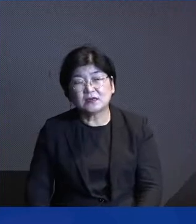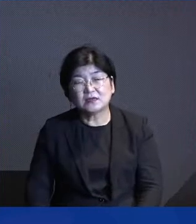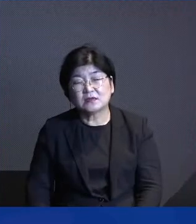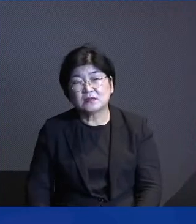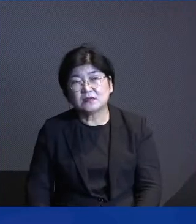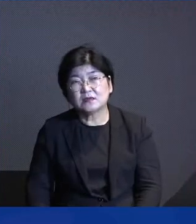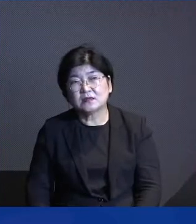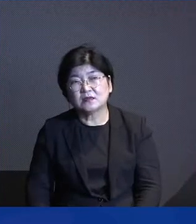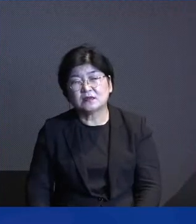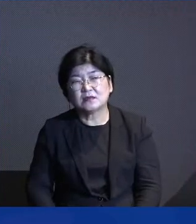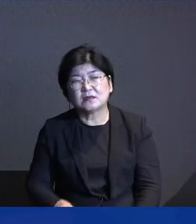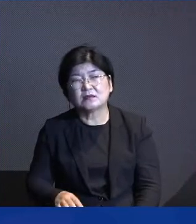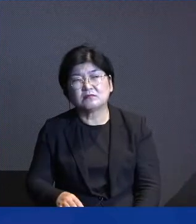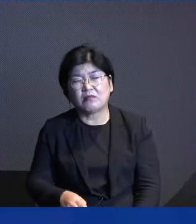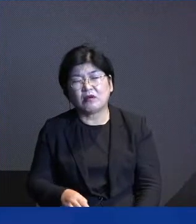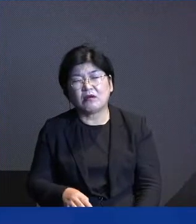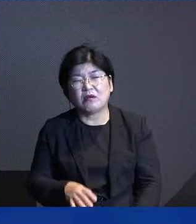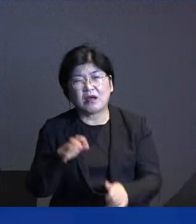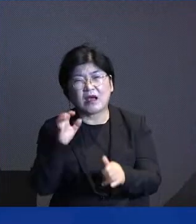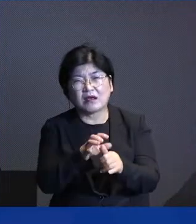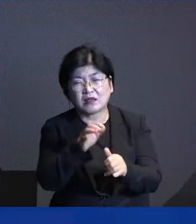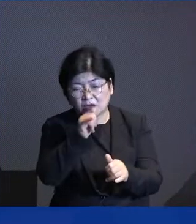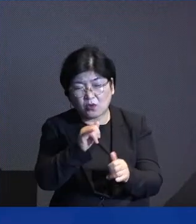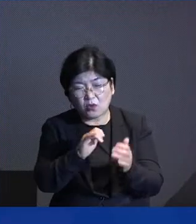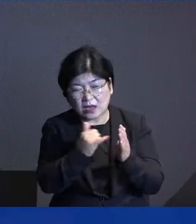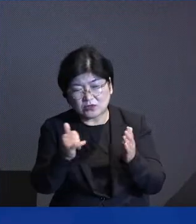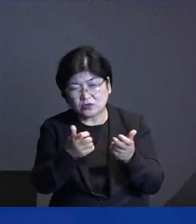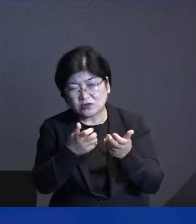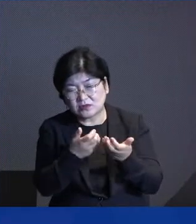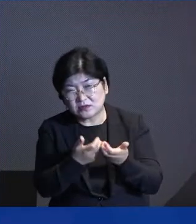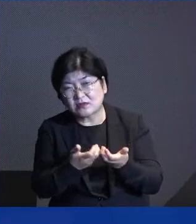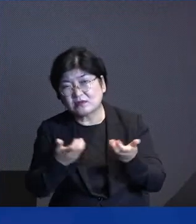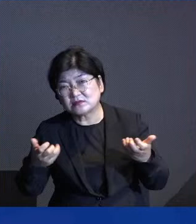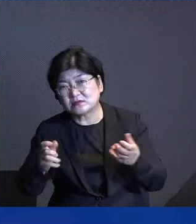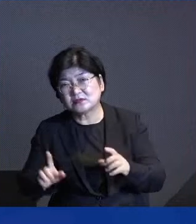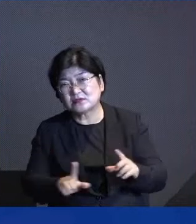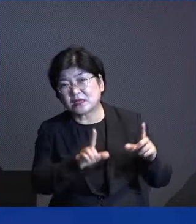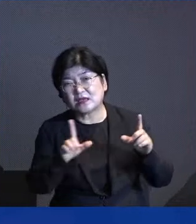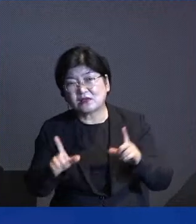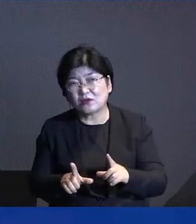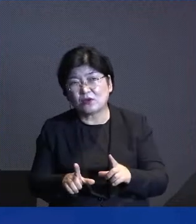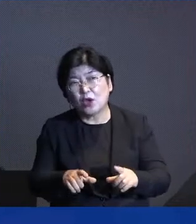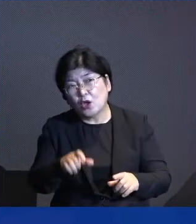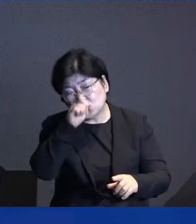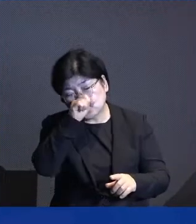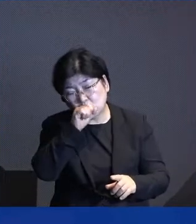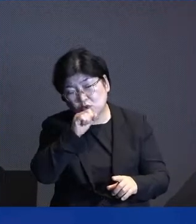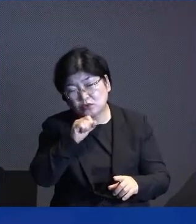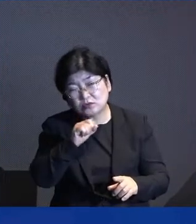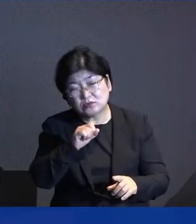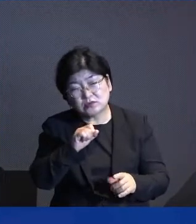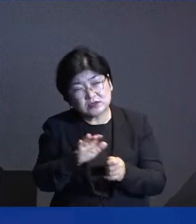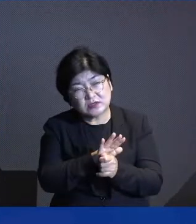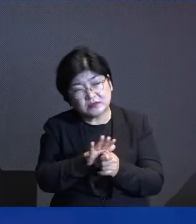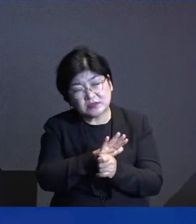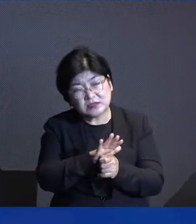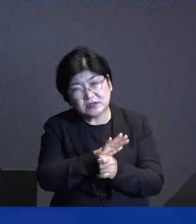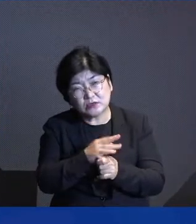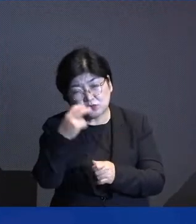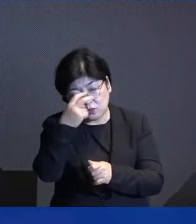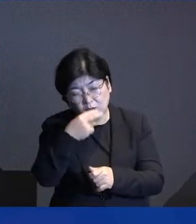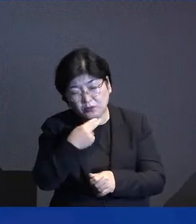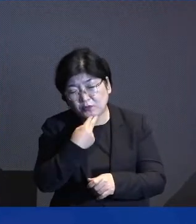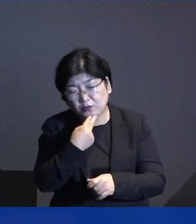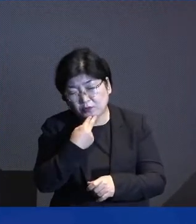the family. There are issues related to end of life care, and a lot people have actually declined. I'm